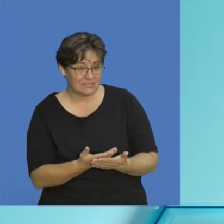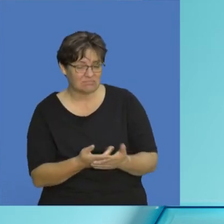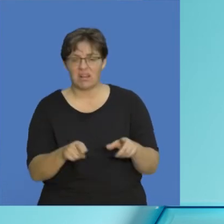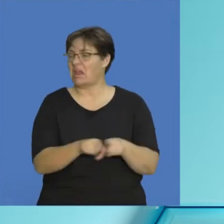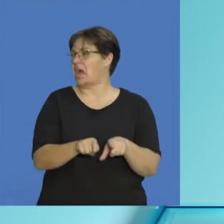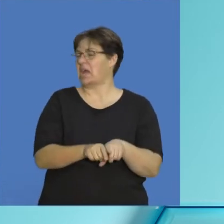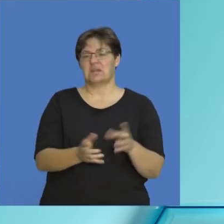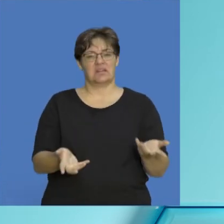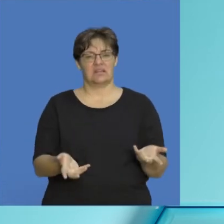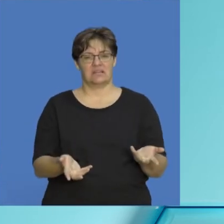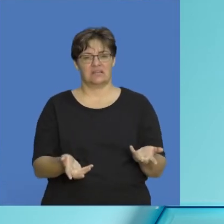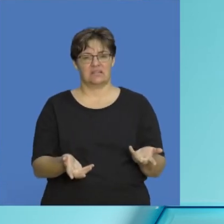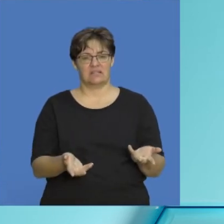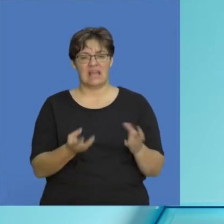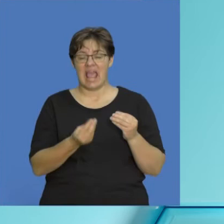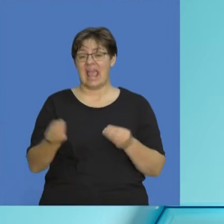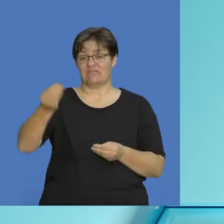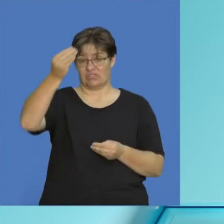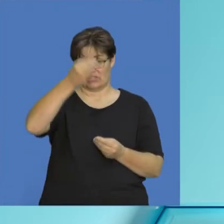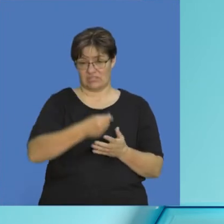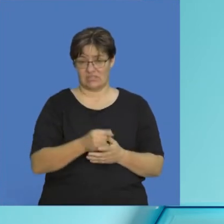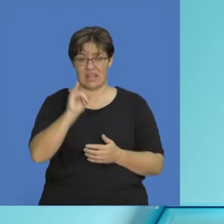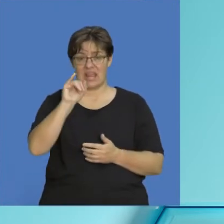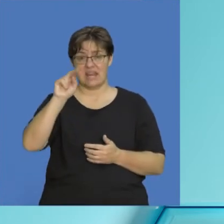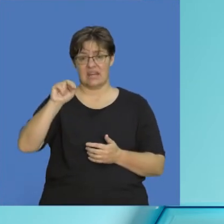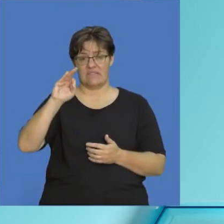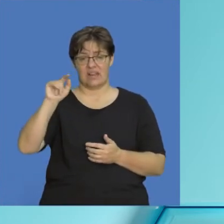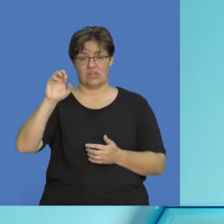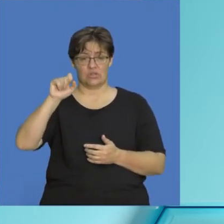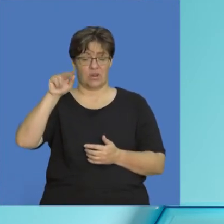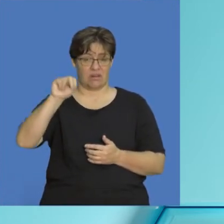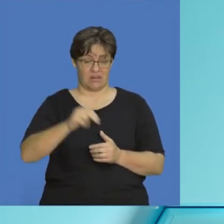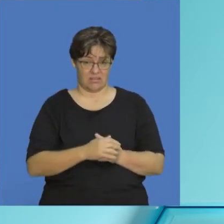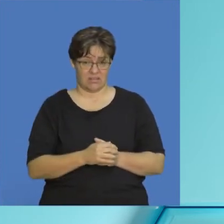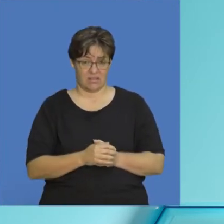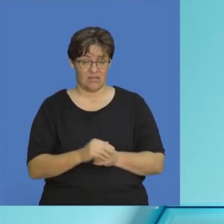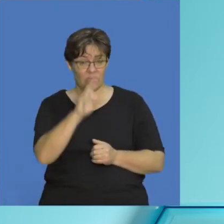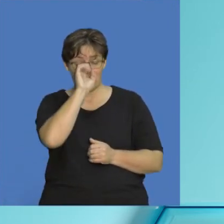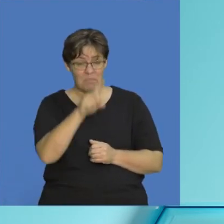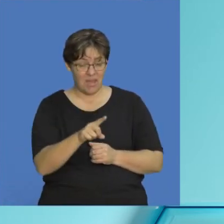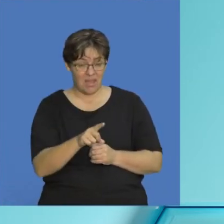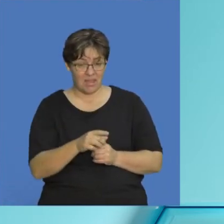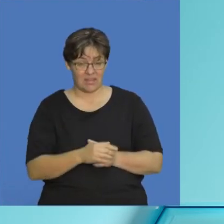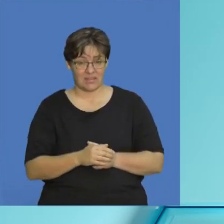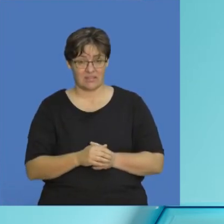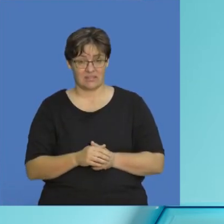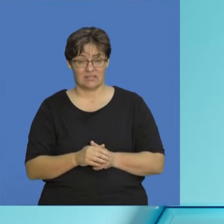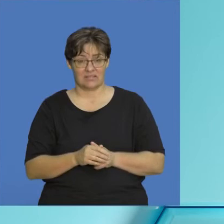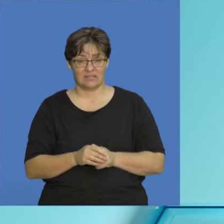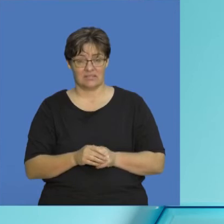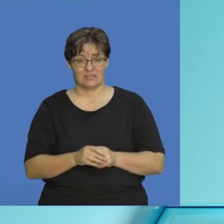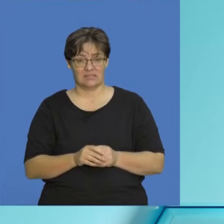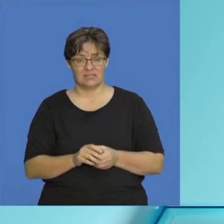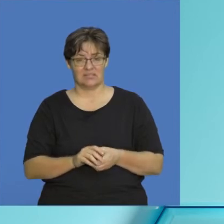I think something like what? Inflation. What does inflation do? Remember,